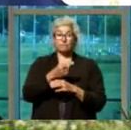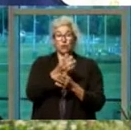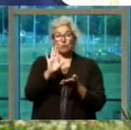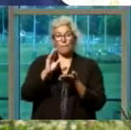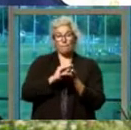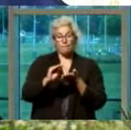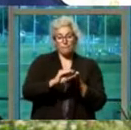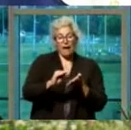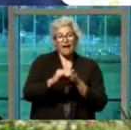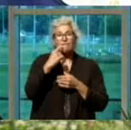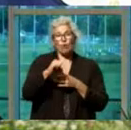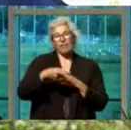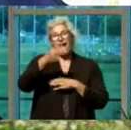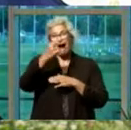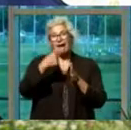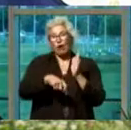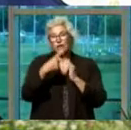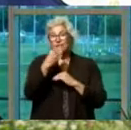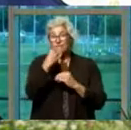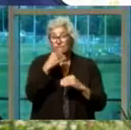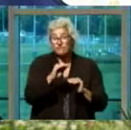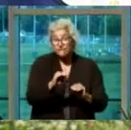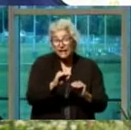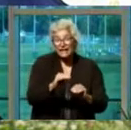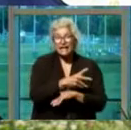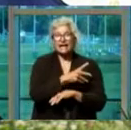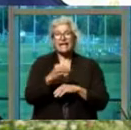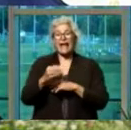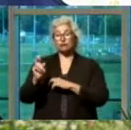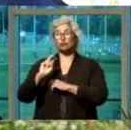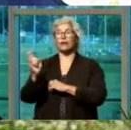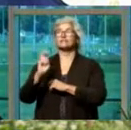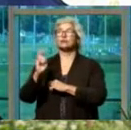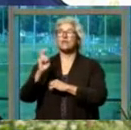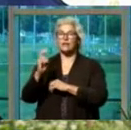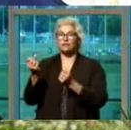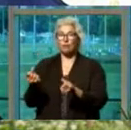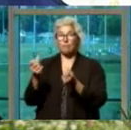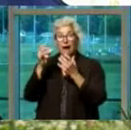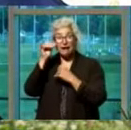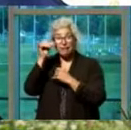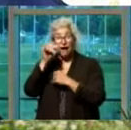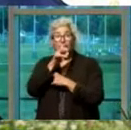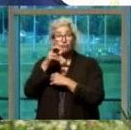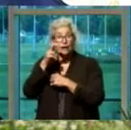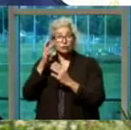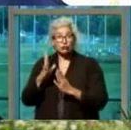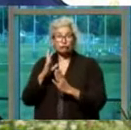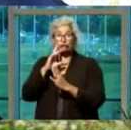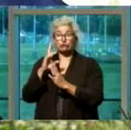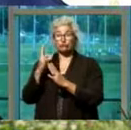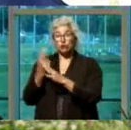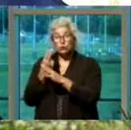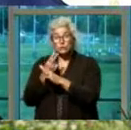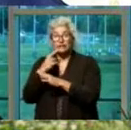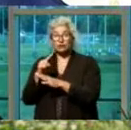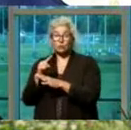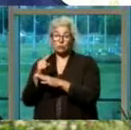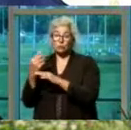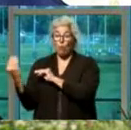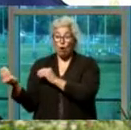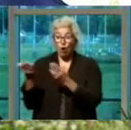pay down the high cost of transportation that many livestock producers are now incurring to haul feed and water to their